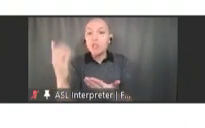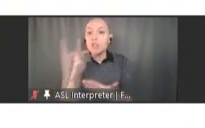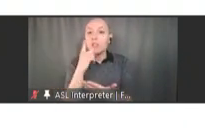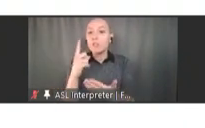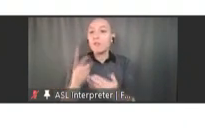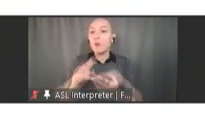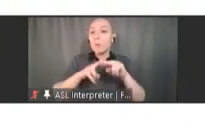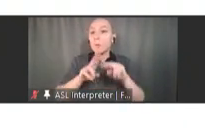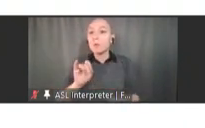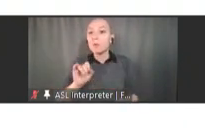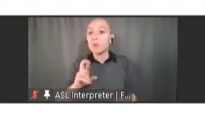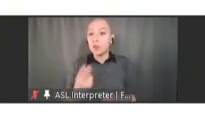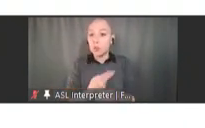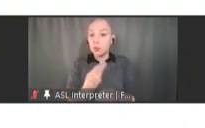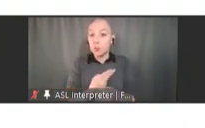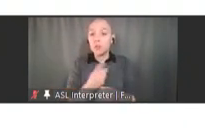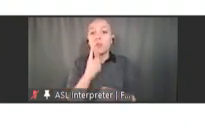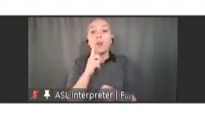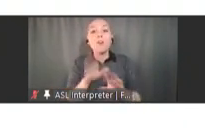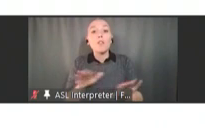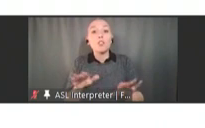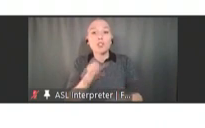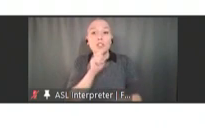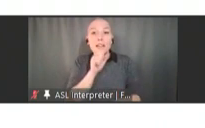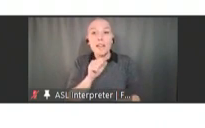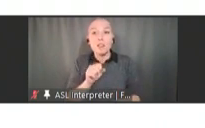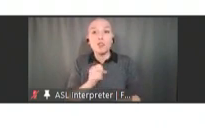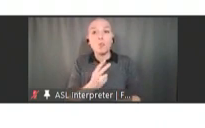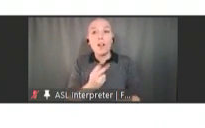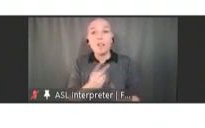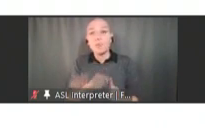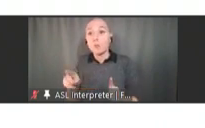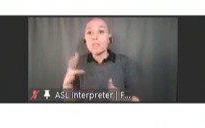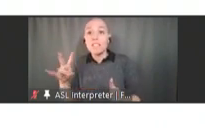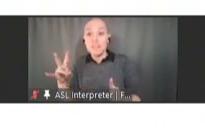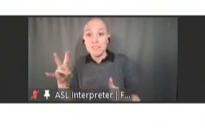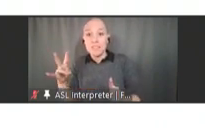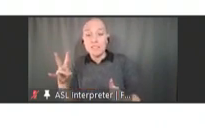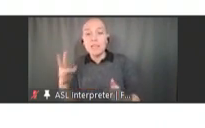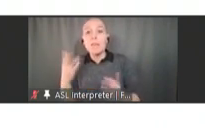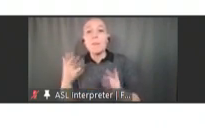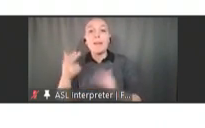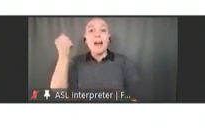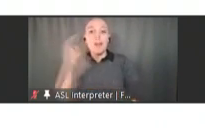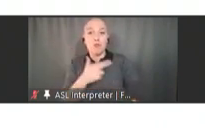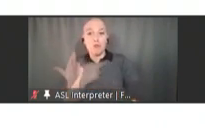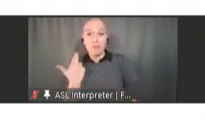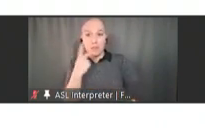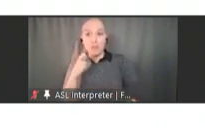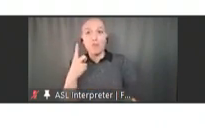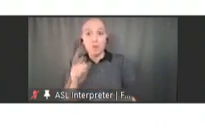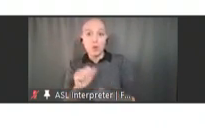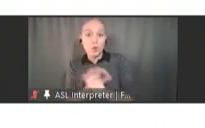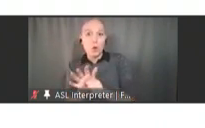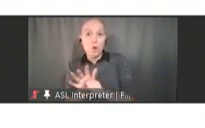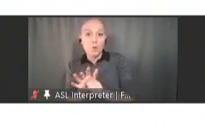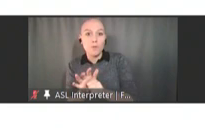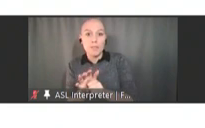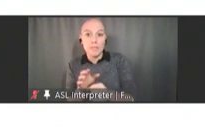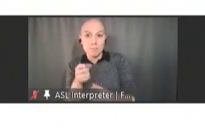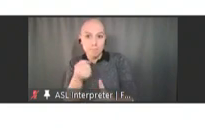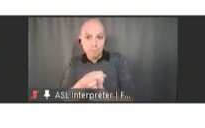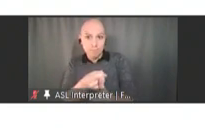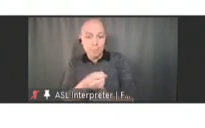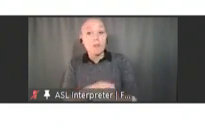in adolescents 12 to 17 years old who may be at high risk for severe COVID-19 outcomes, as well as